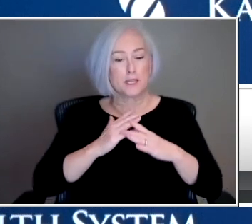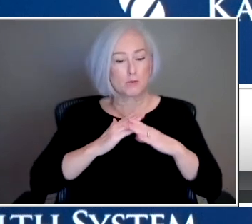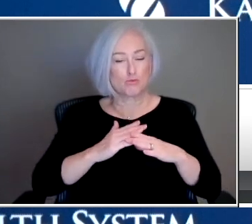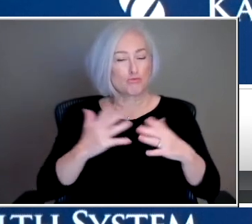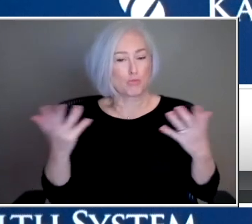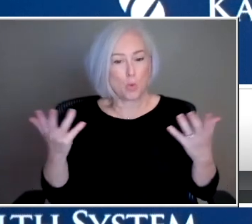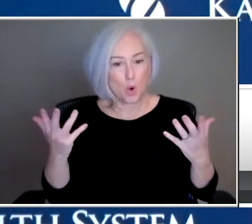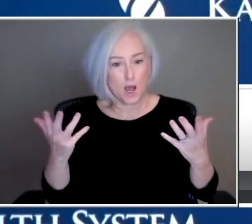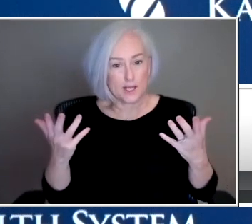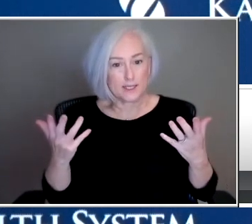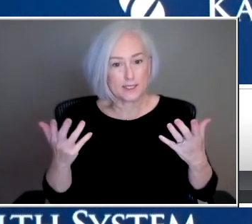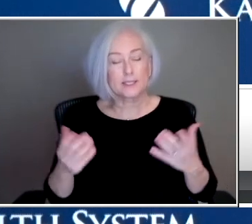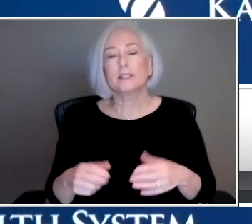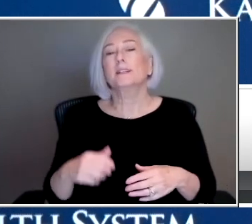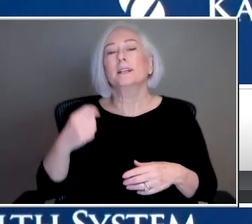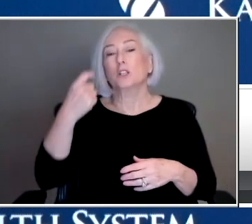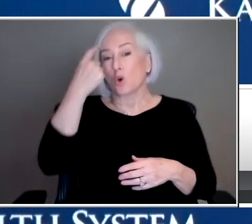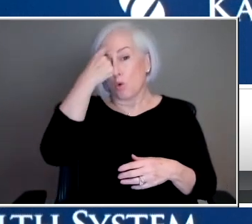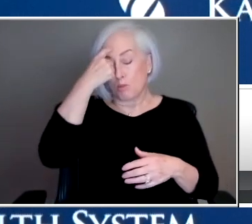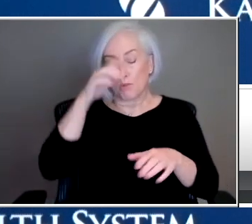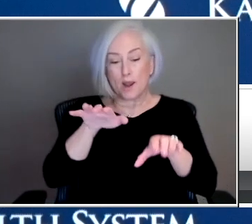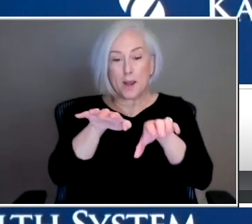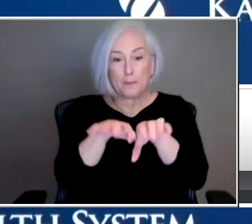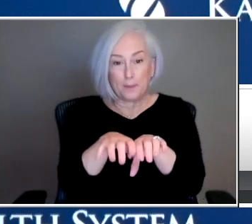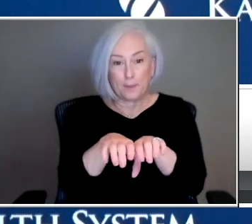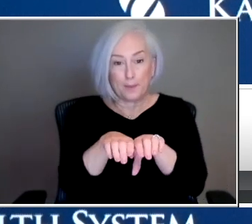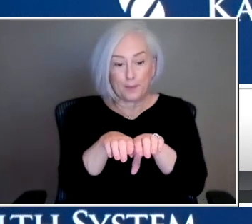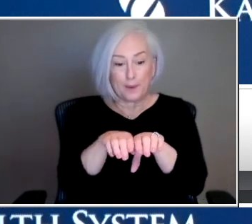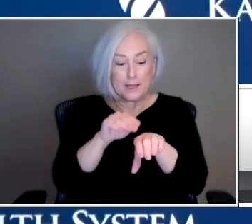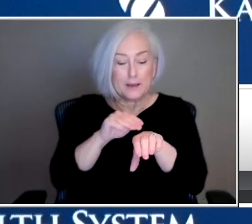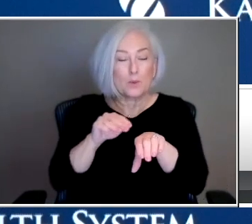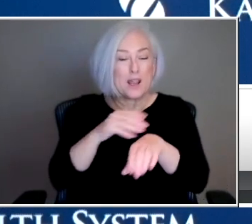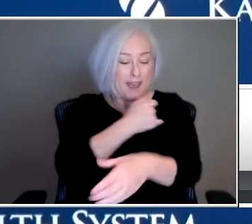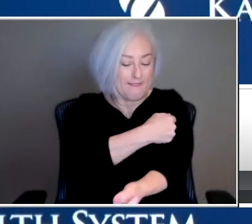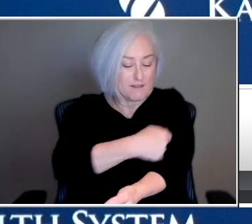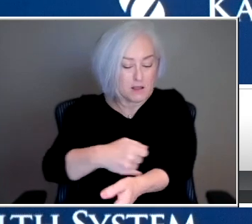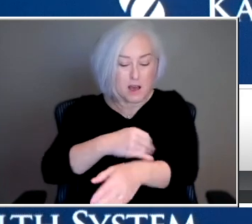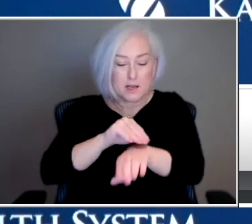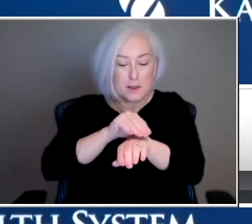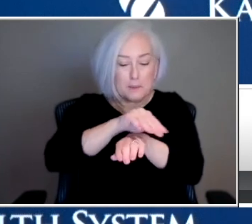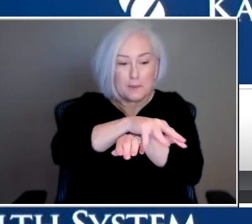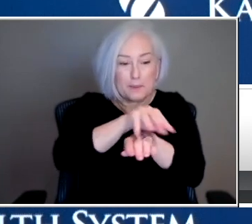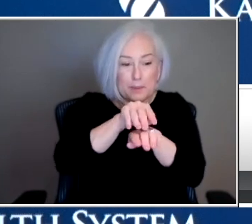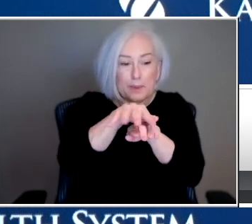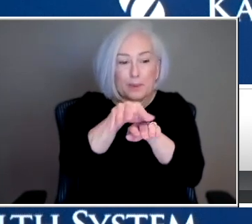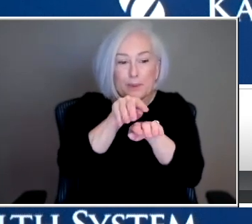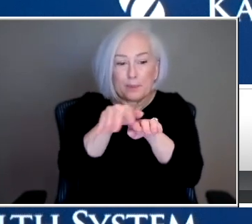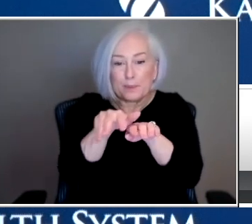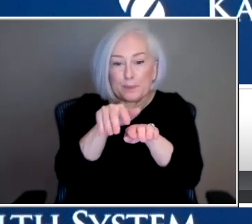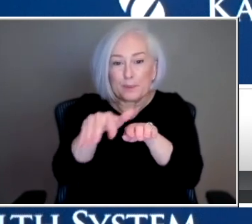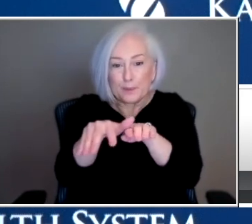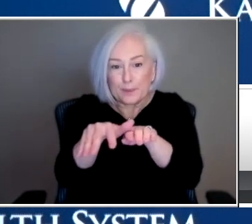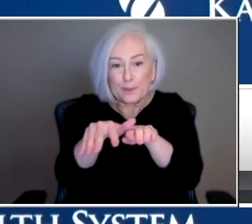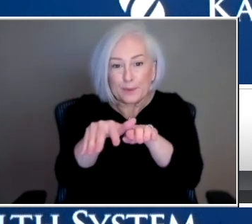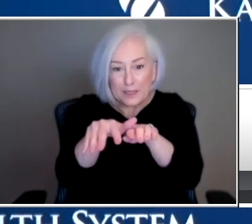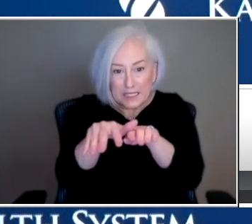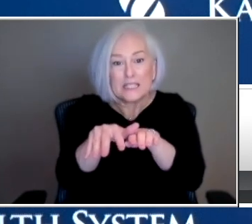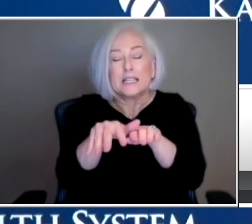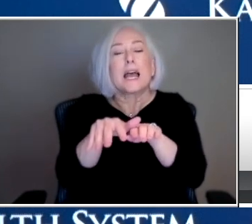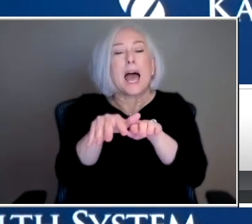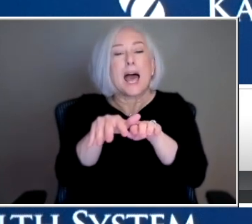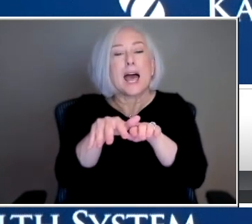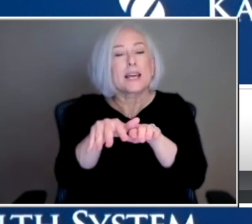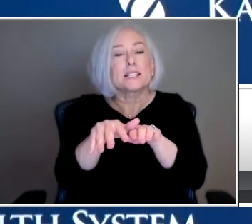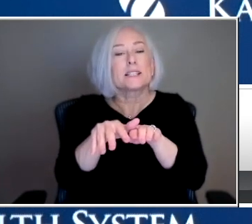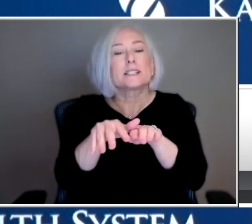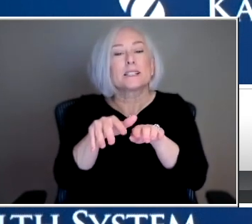vessels, larger vessels, but also smaller vessels getting into the deepest corners of the brain as well. So there is a blood-brain barrier because not everything is